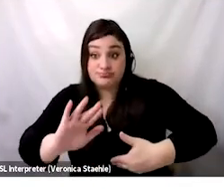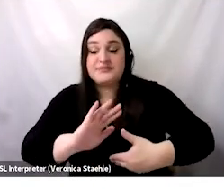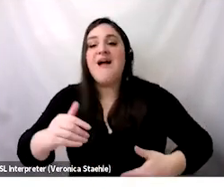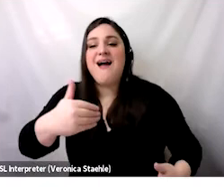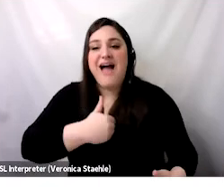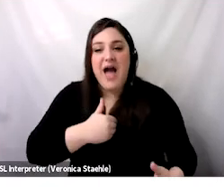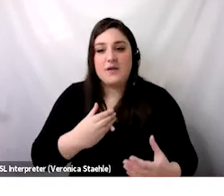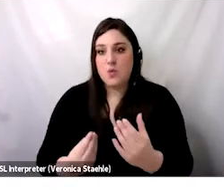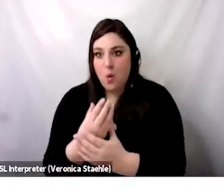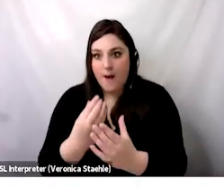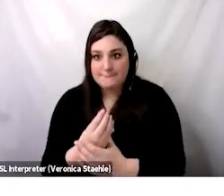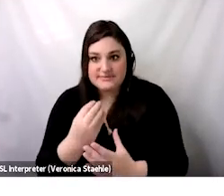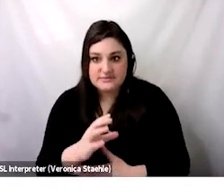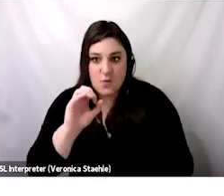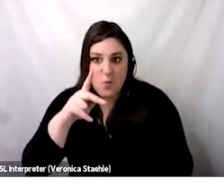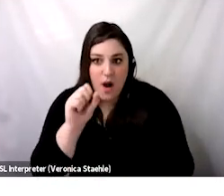for people to